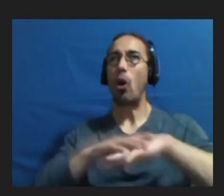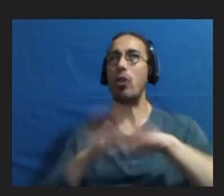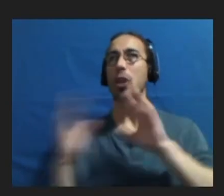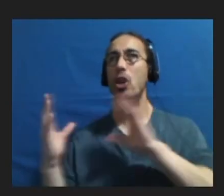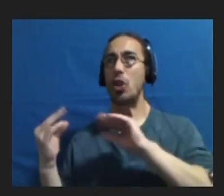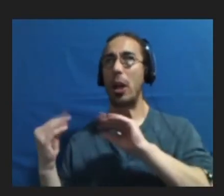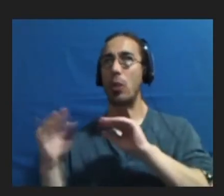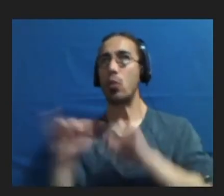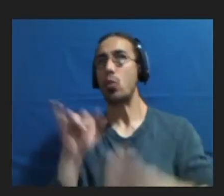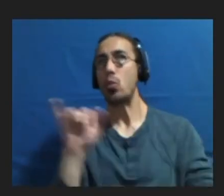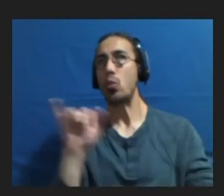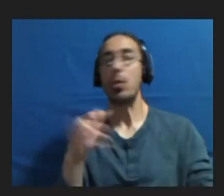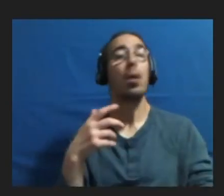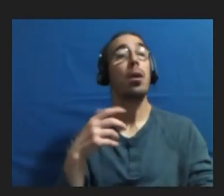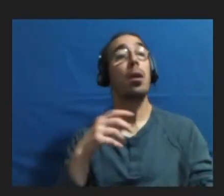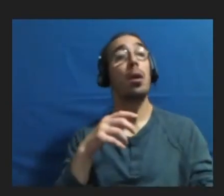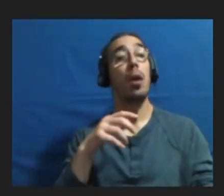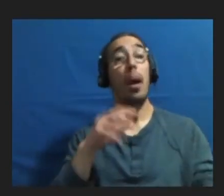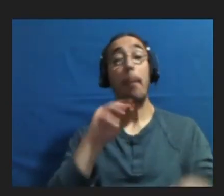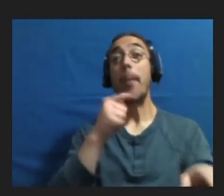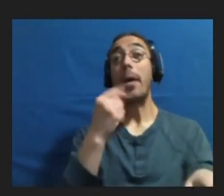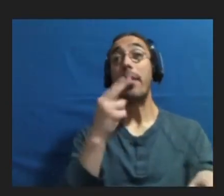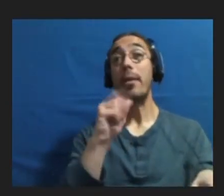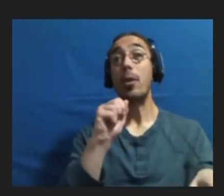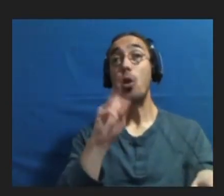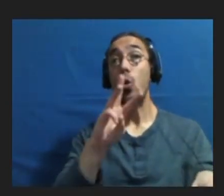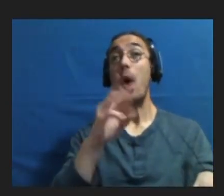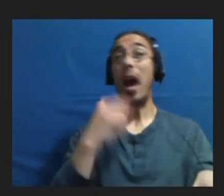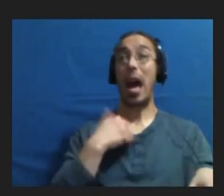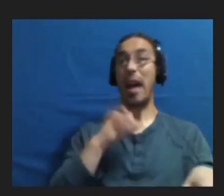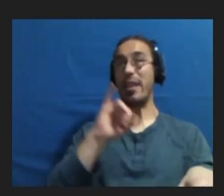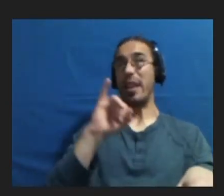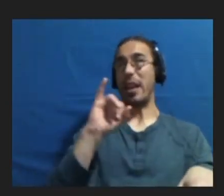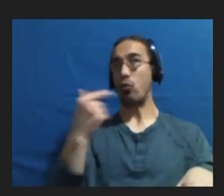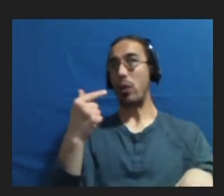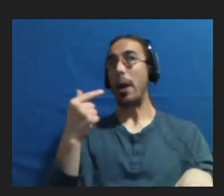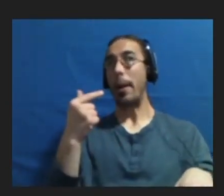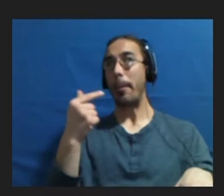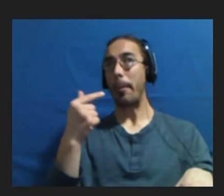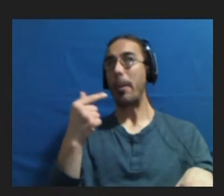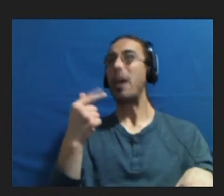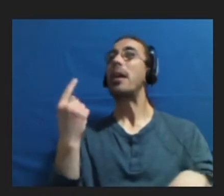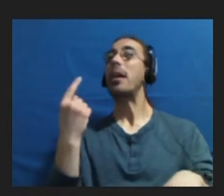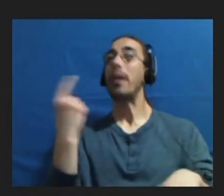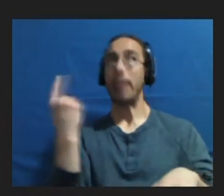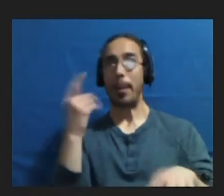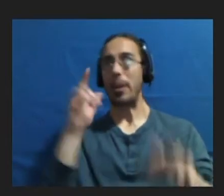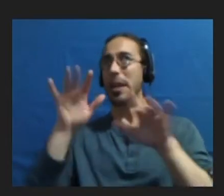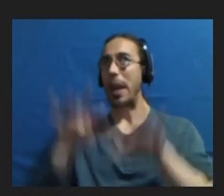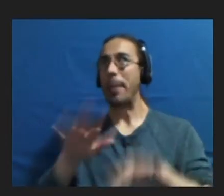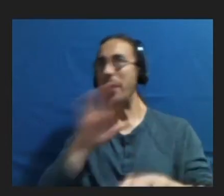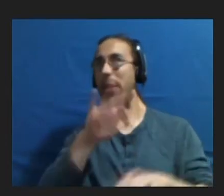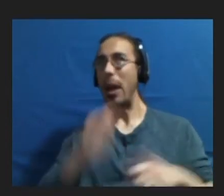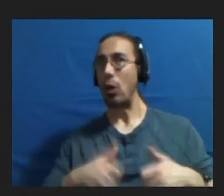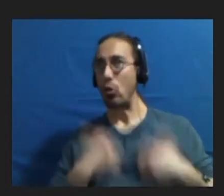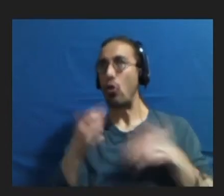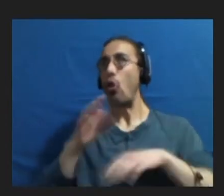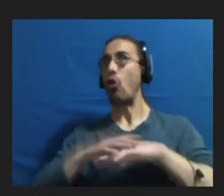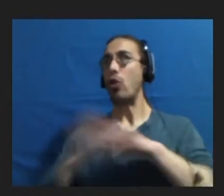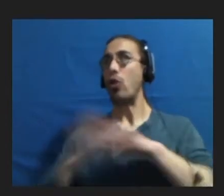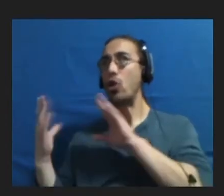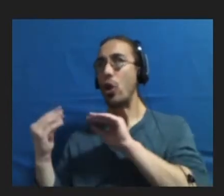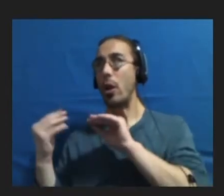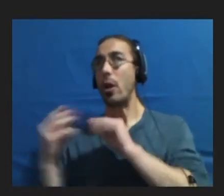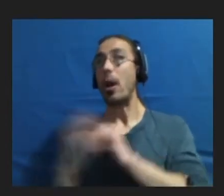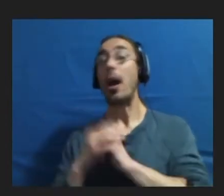an Instagram, and we'll get somebody to type that in the chat in a second too. If somebody from Penn